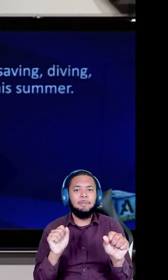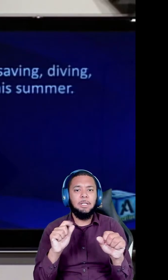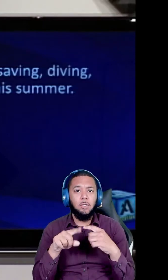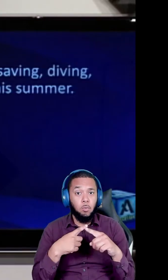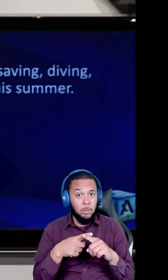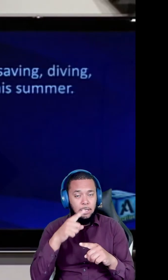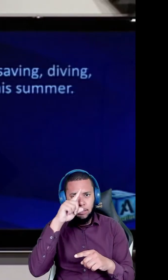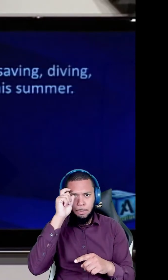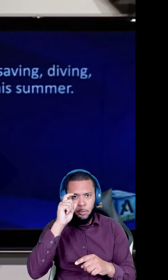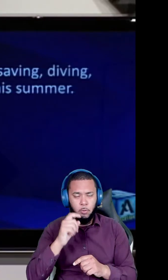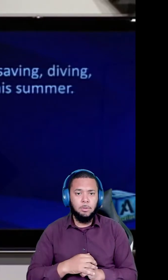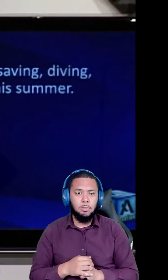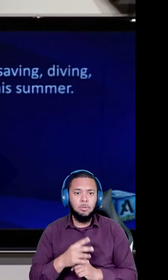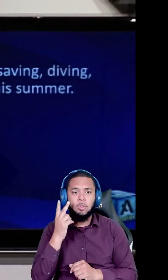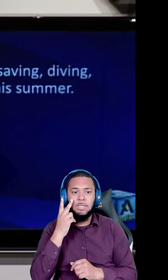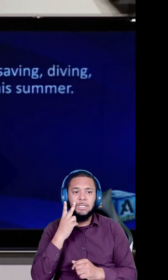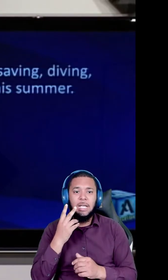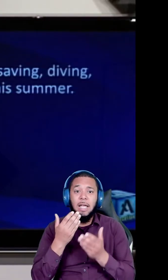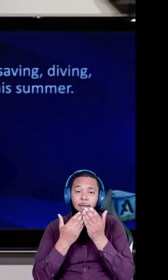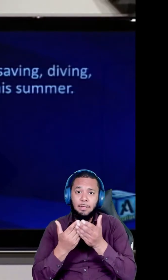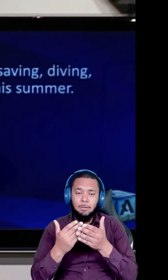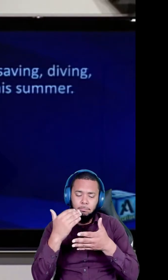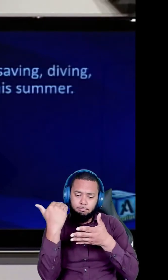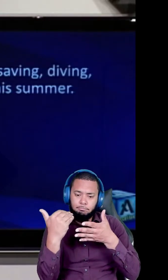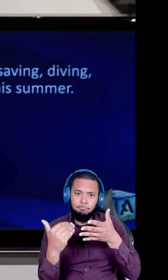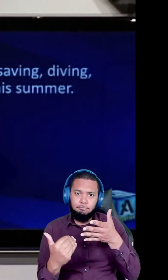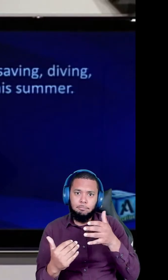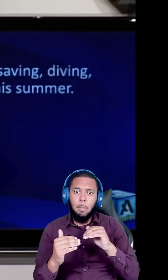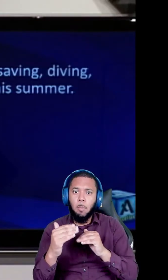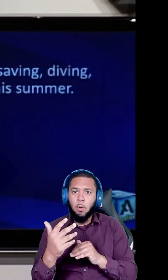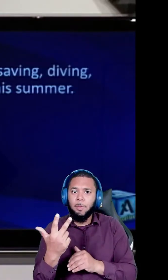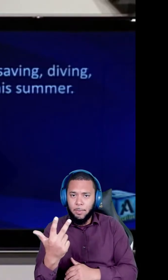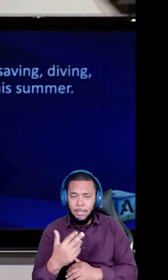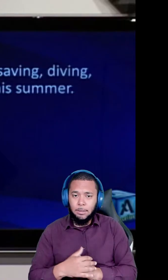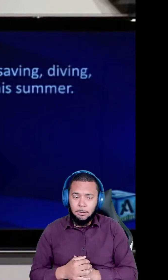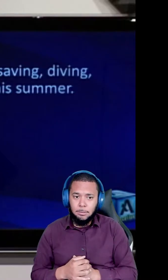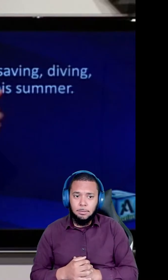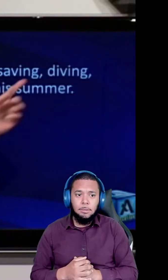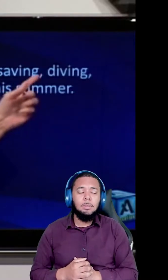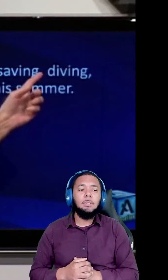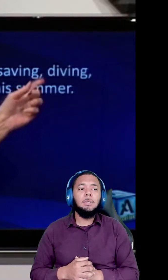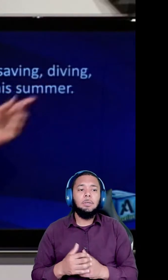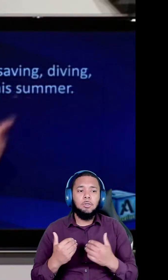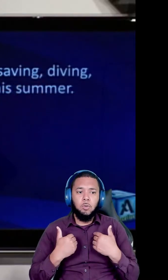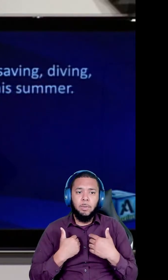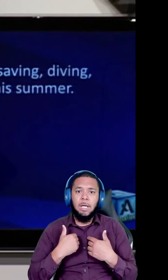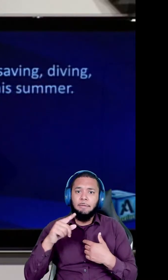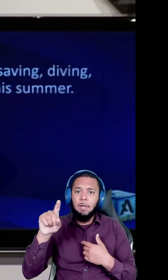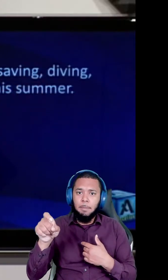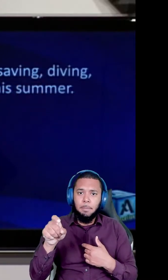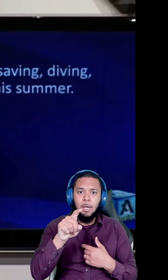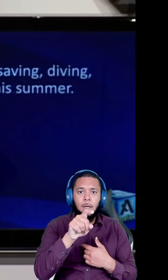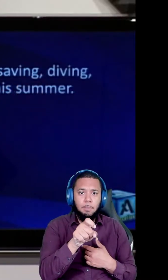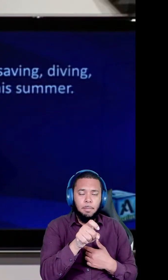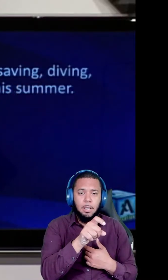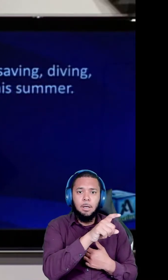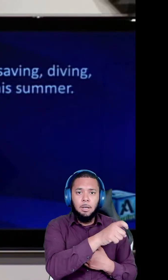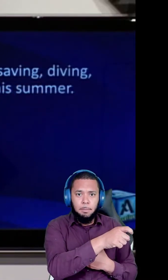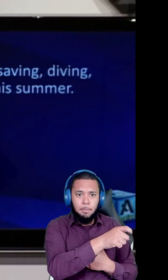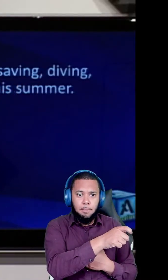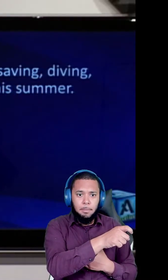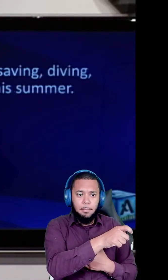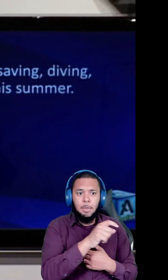We have more than three items, right? Three or more items. We put a comma after each one. Life-saving,